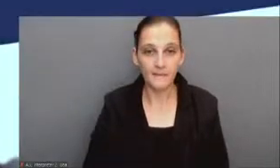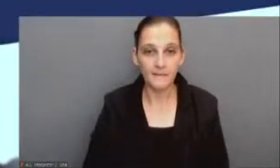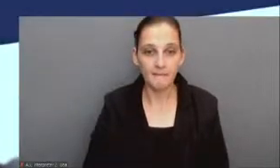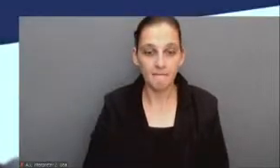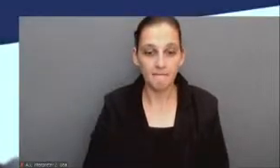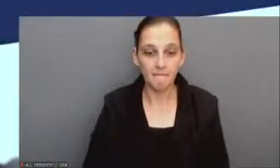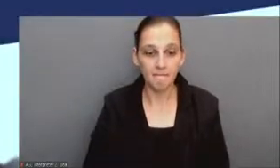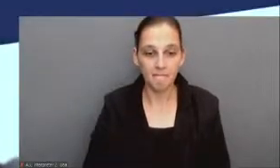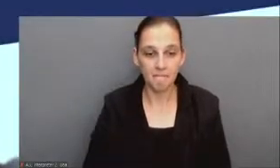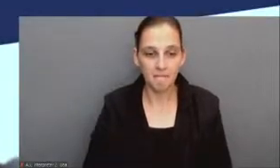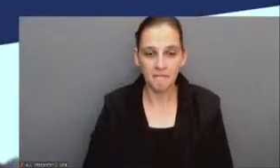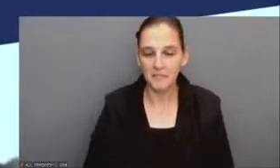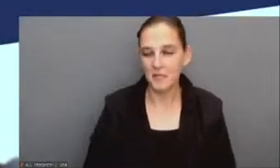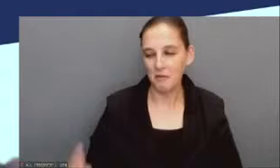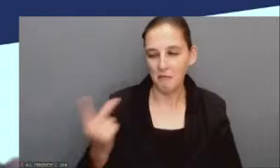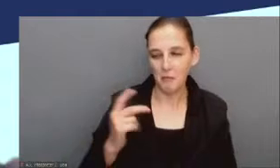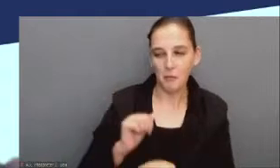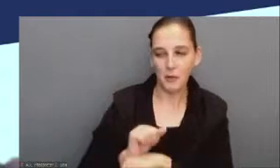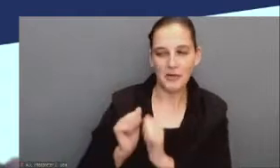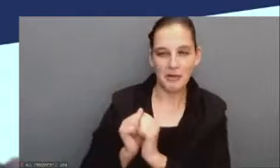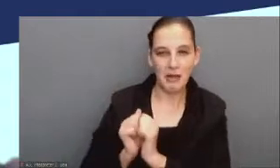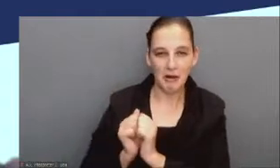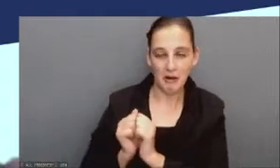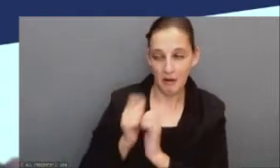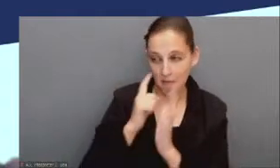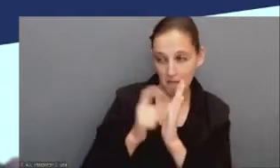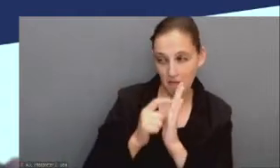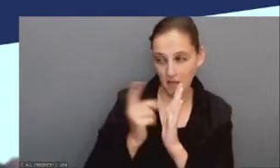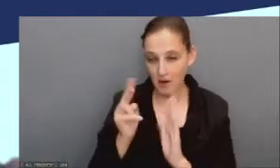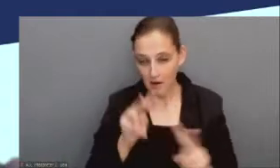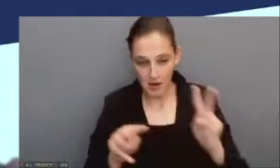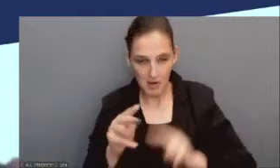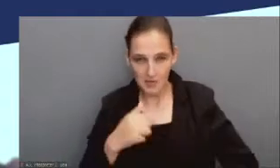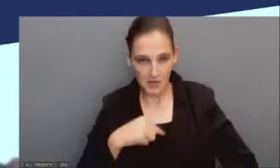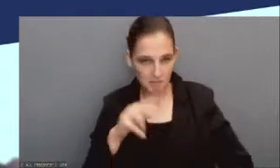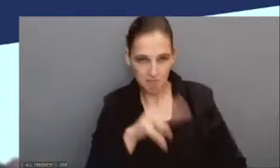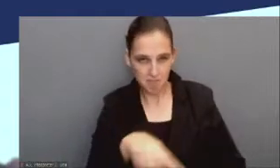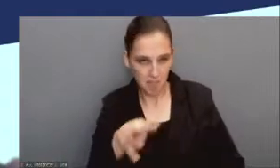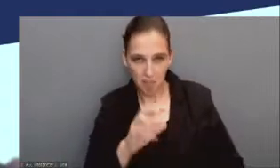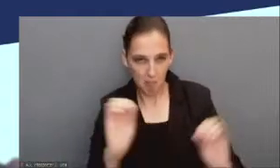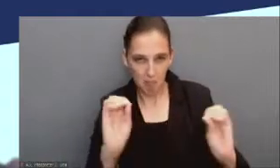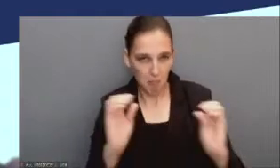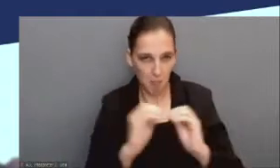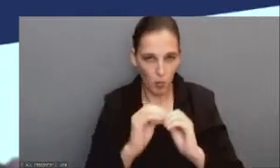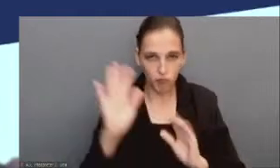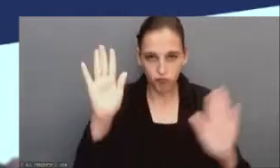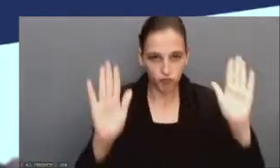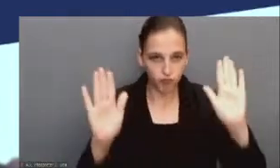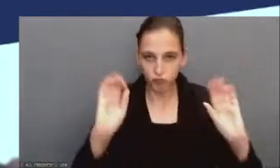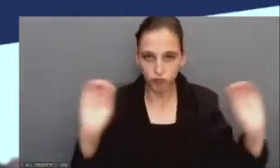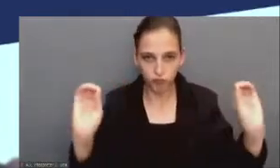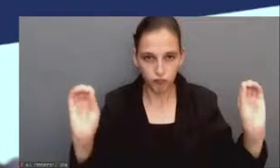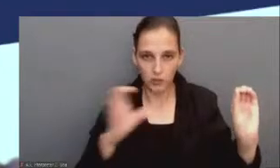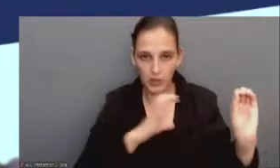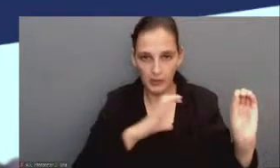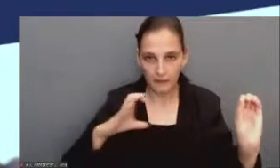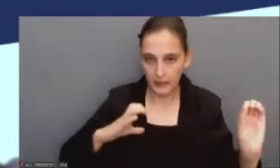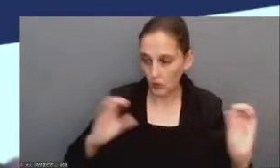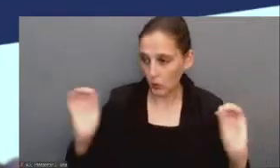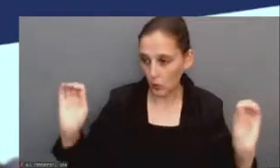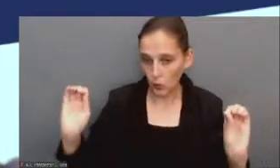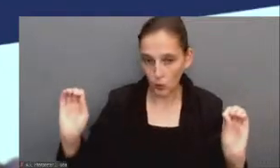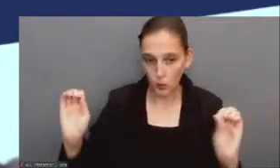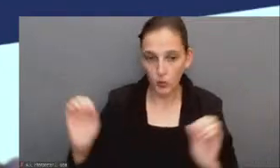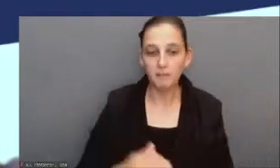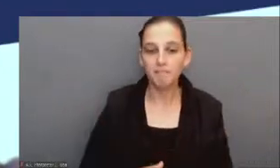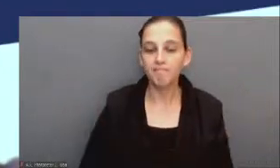Absolutely, we can tag team on that, Dr. Carlton. I do not see any other hands raised from your subcommittee members. Let me take this opportunity